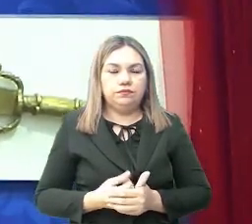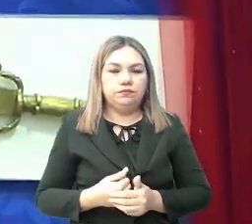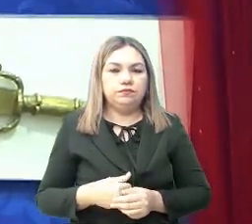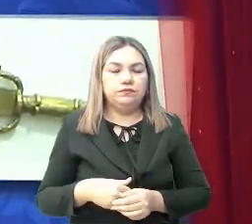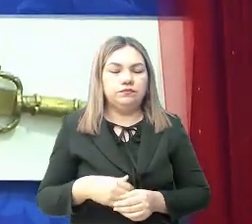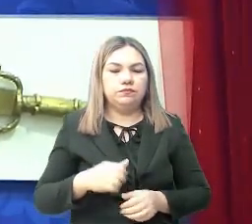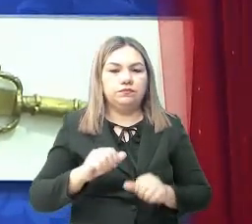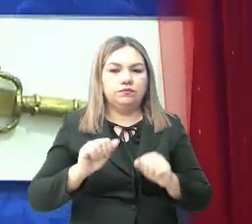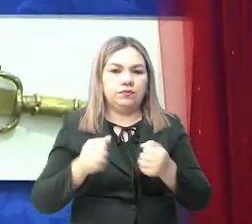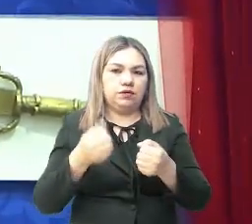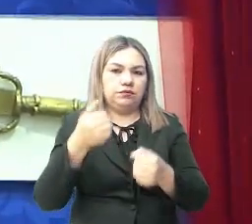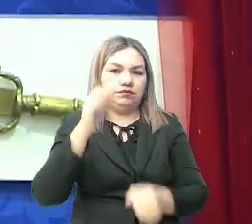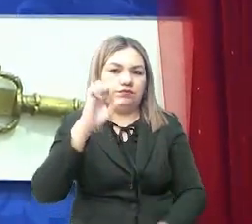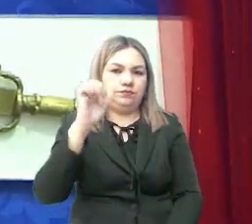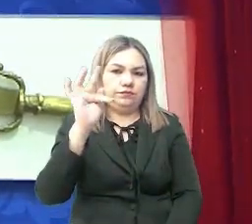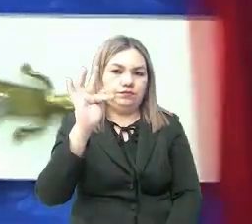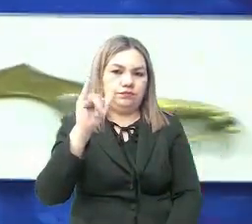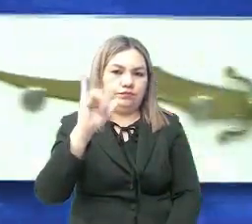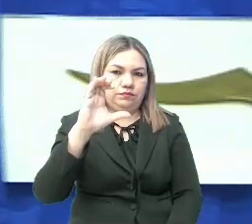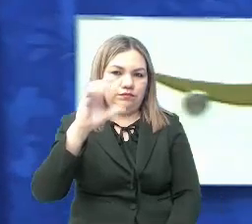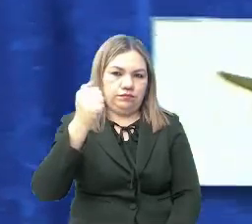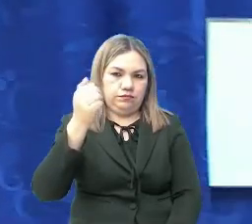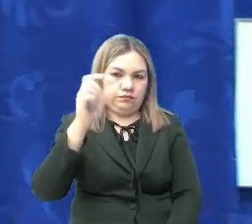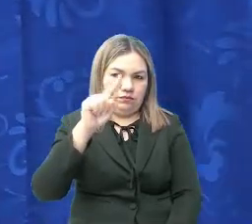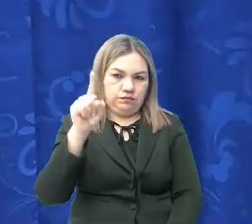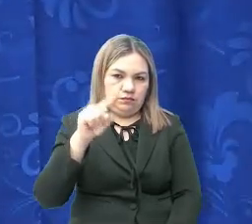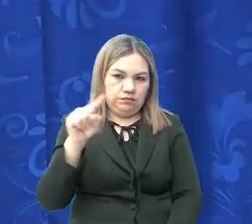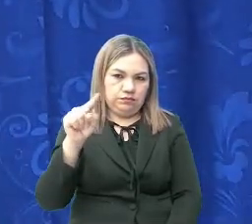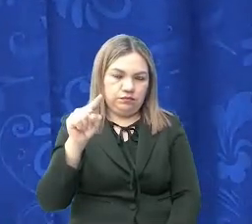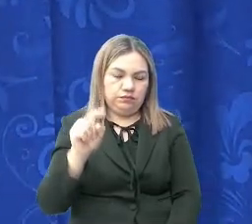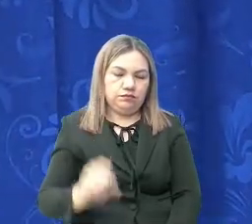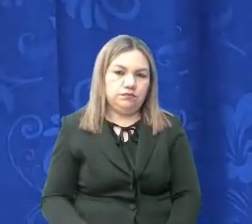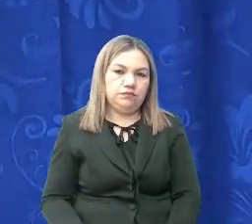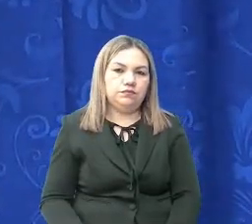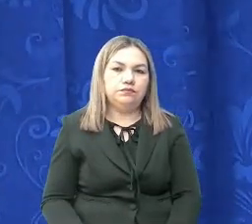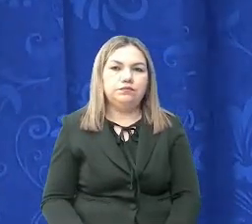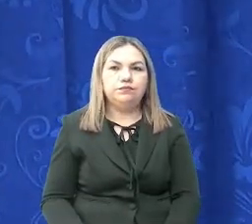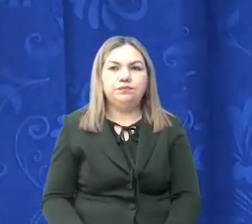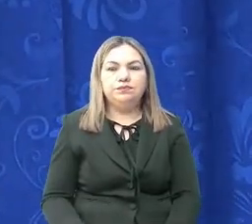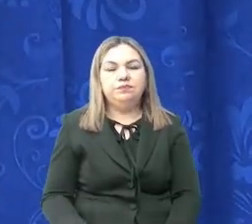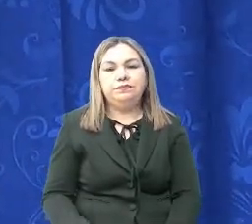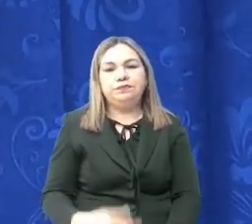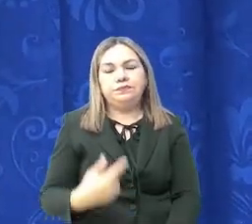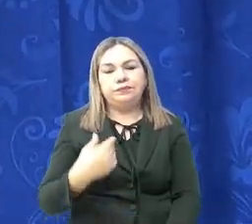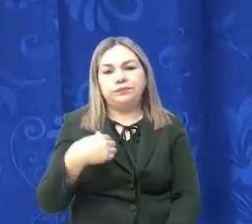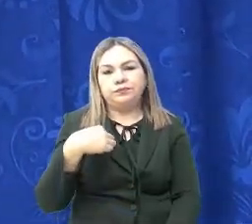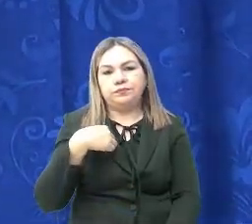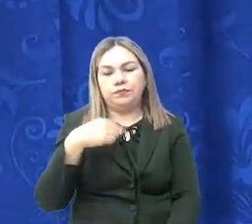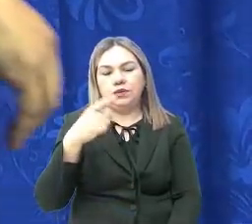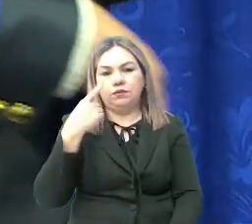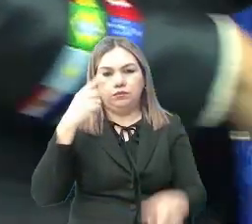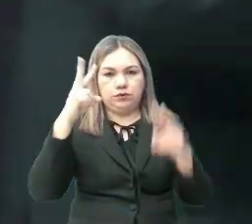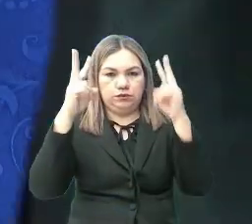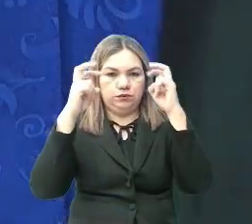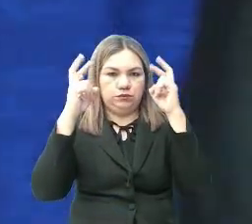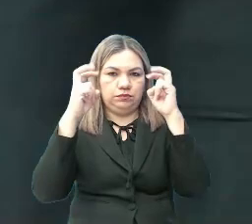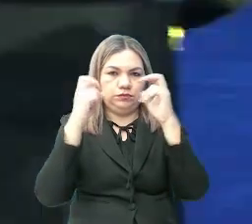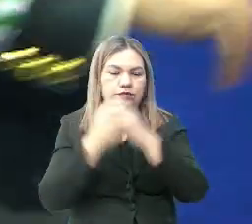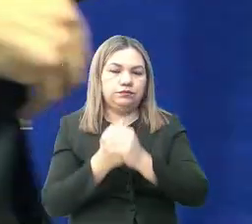Say with me, I'm more efficient. I'm more efficient. Now, where do I want to